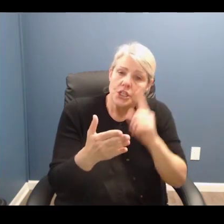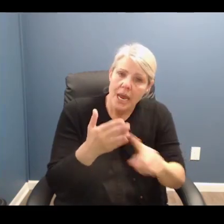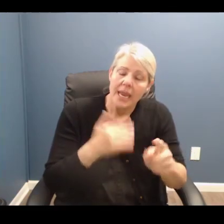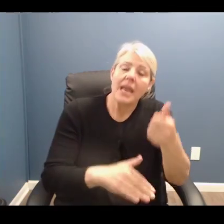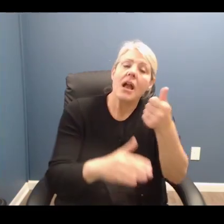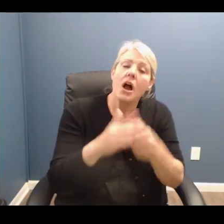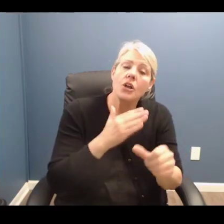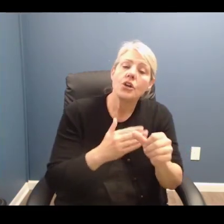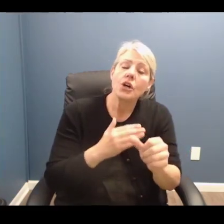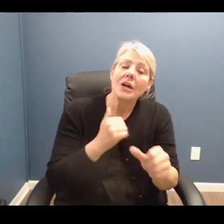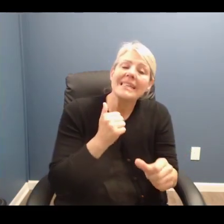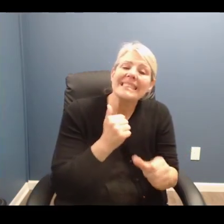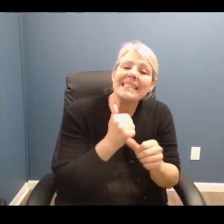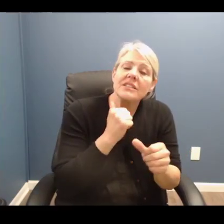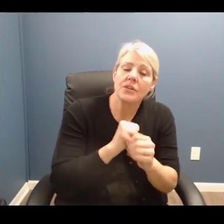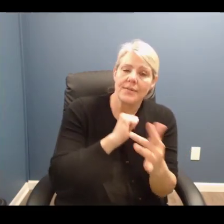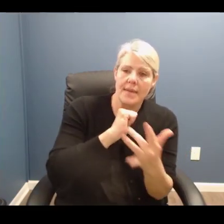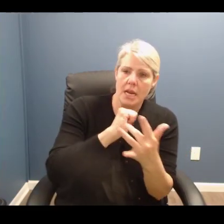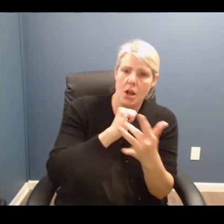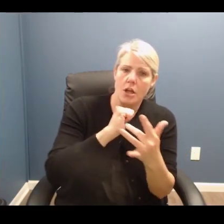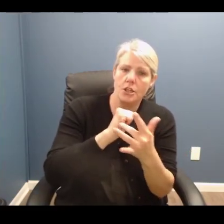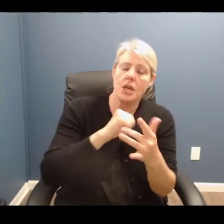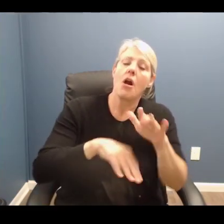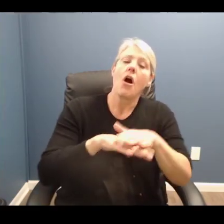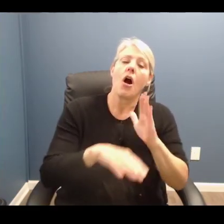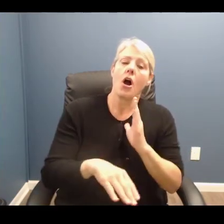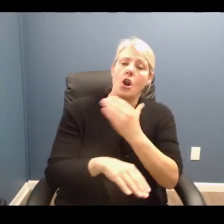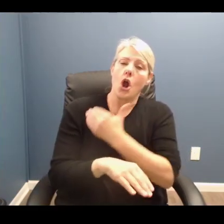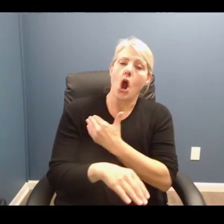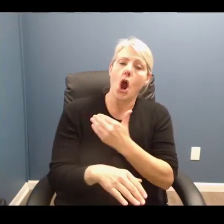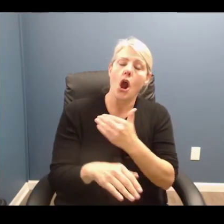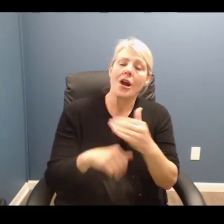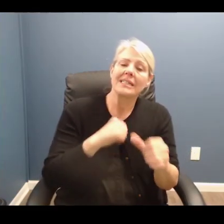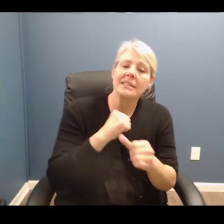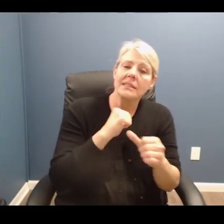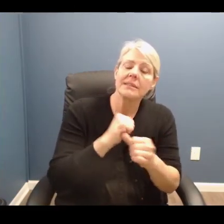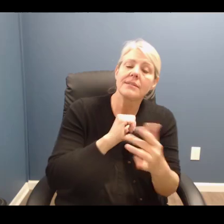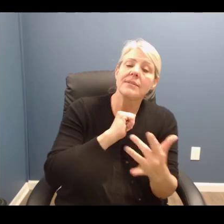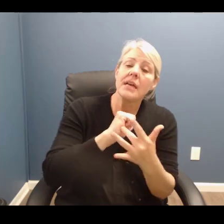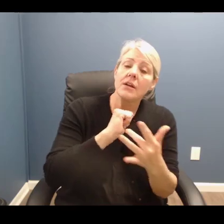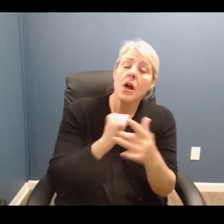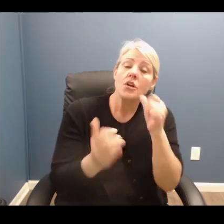and Services document located on the Assistive Technology page of the